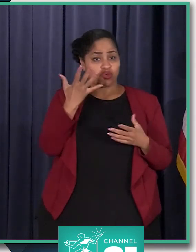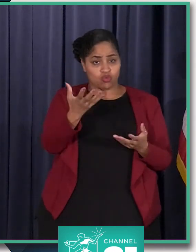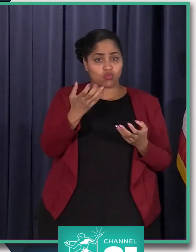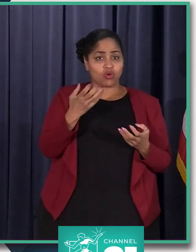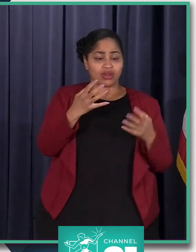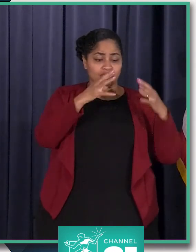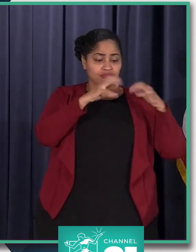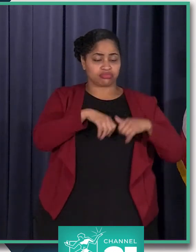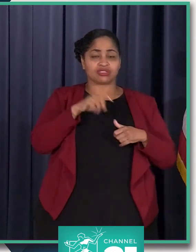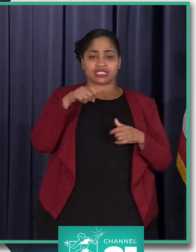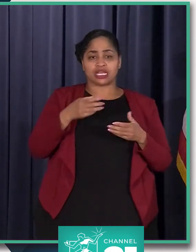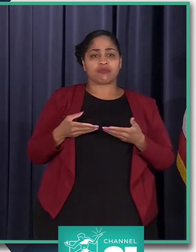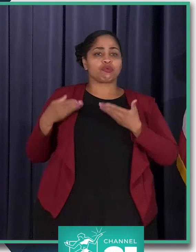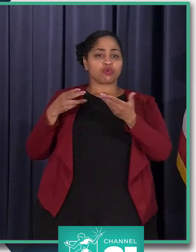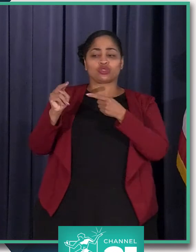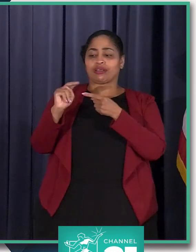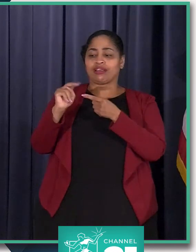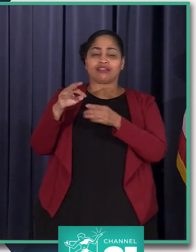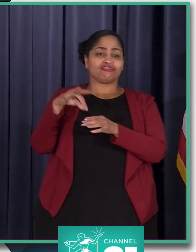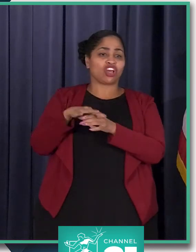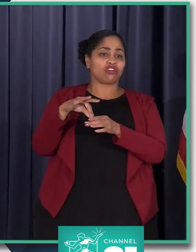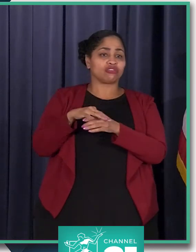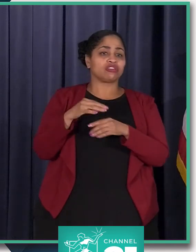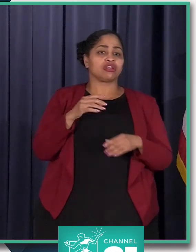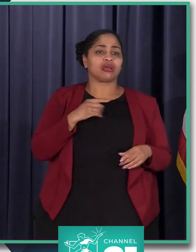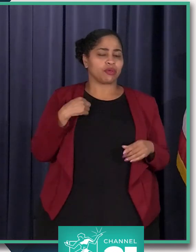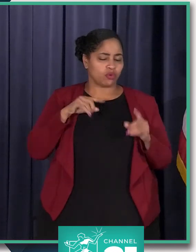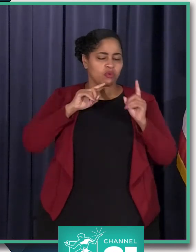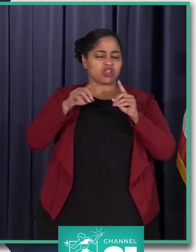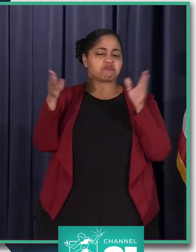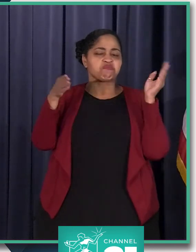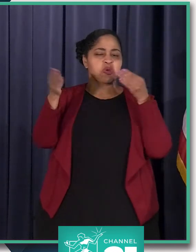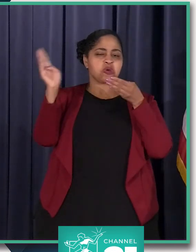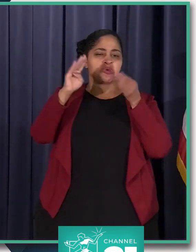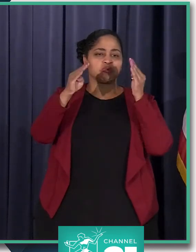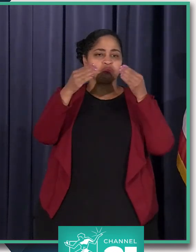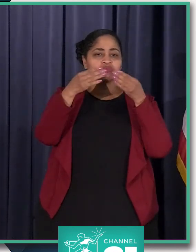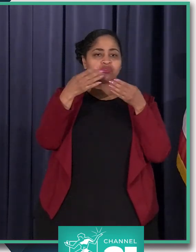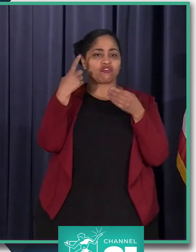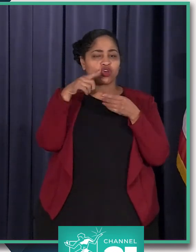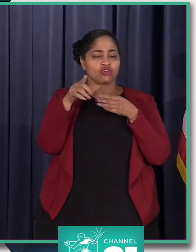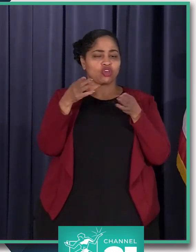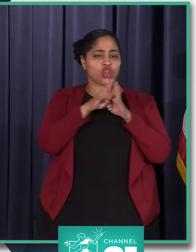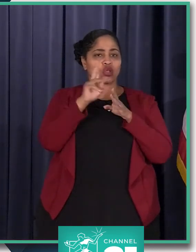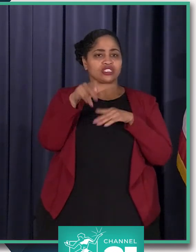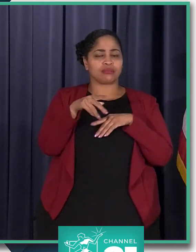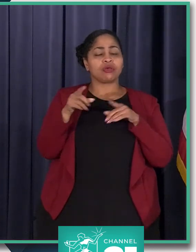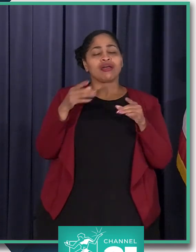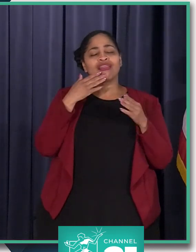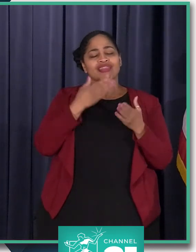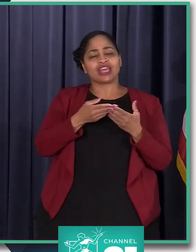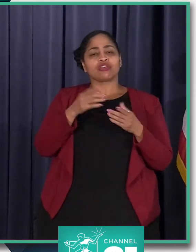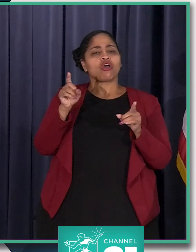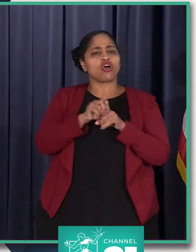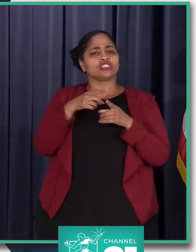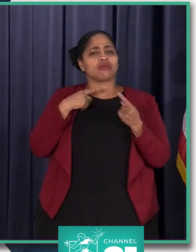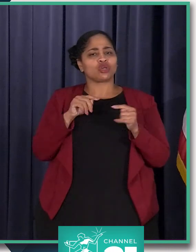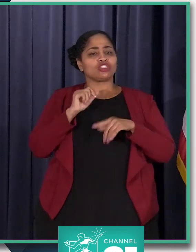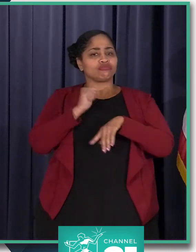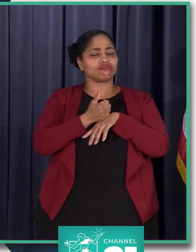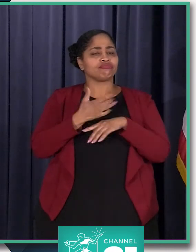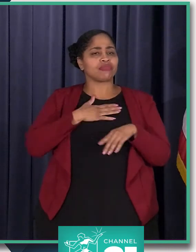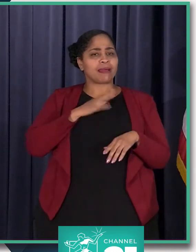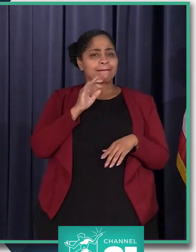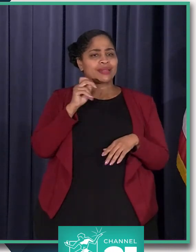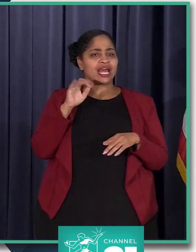it taken down, we need proposal N, but we will get out and Yes, board it up right away. absolutely. And also, I've been trying to start a block club.